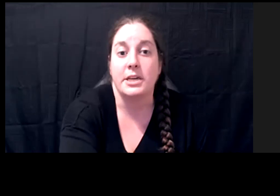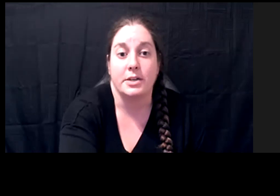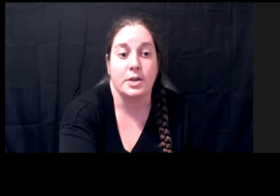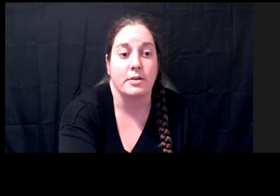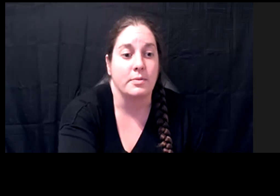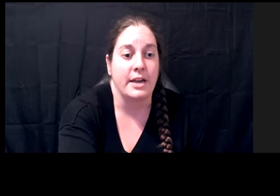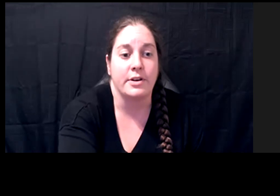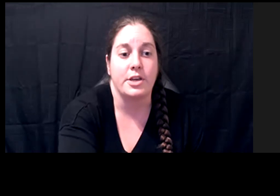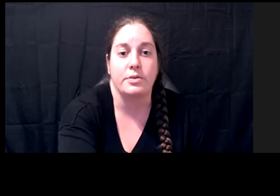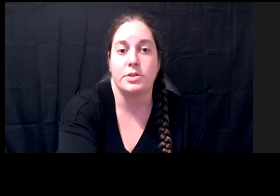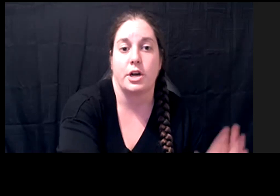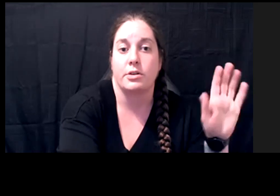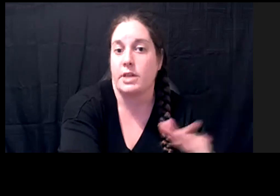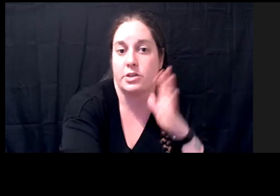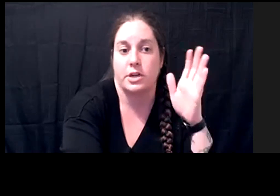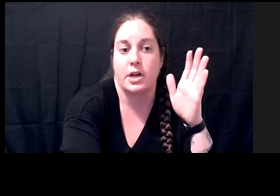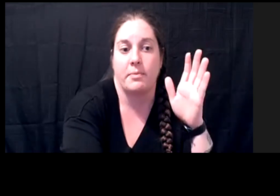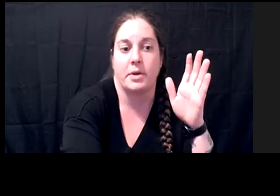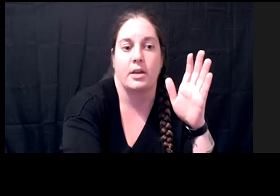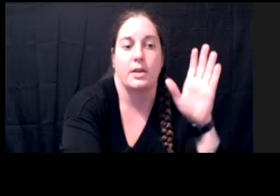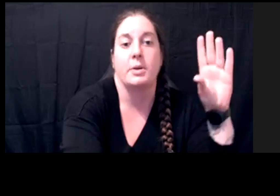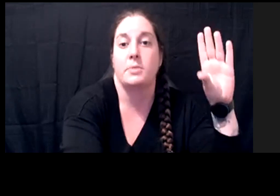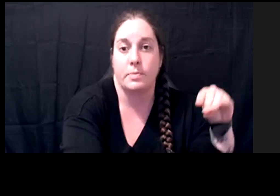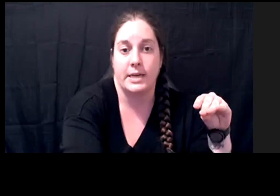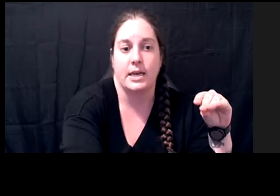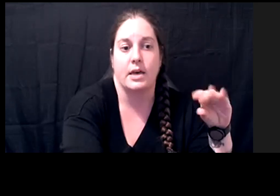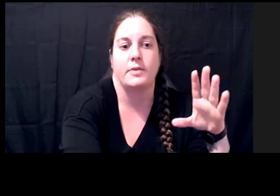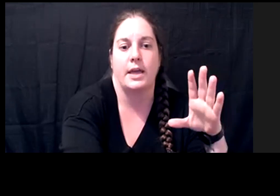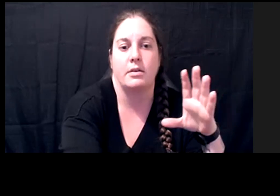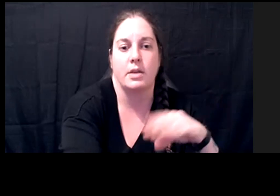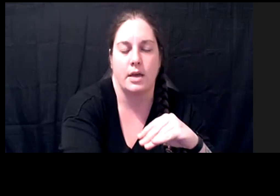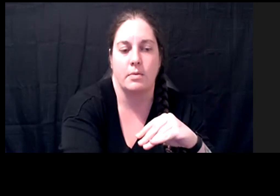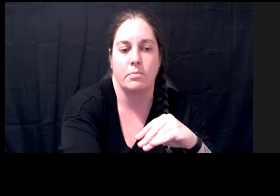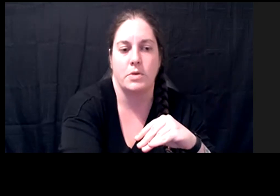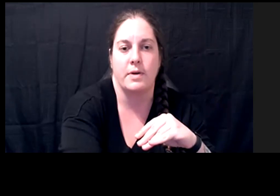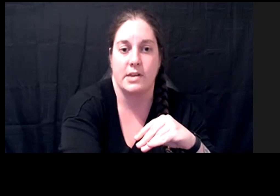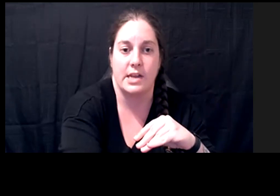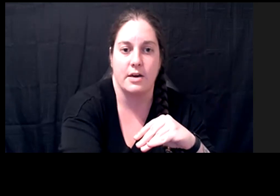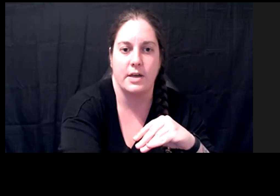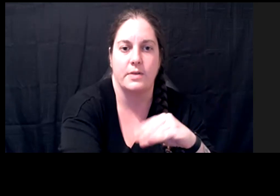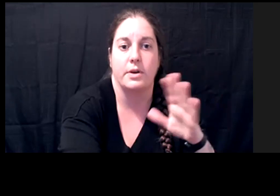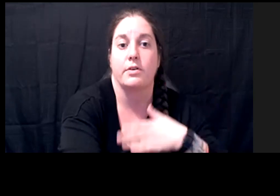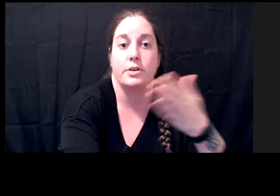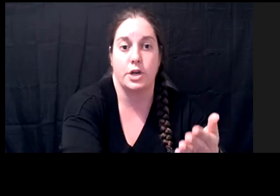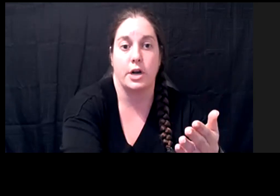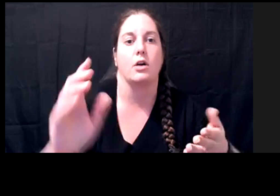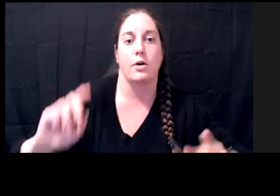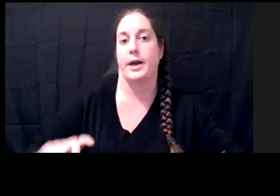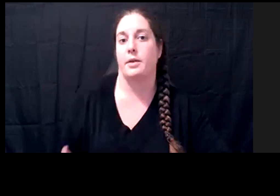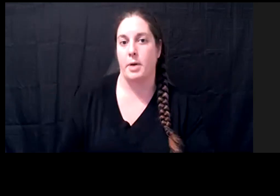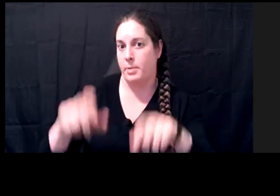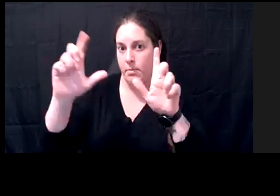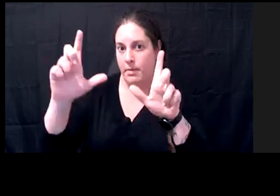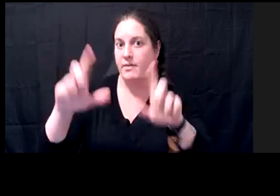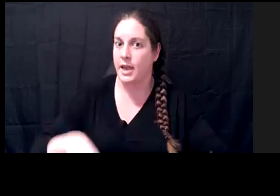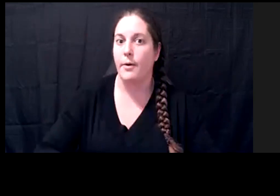be here. So whenever you start your lecture, I'm gonna mute myself and mute my video. And then whenever you start, I'll go ahead